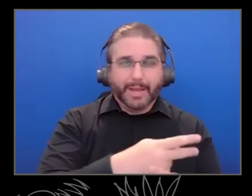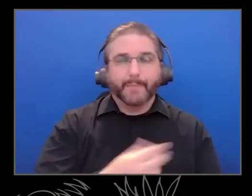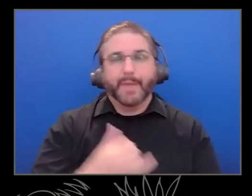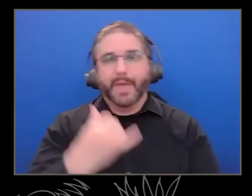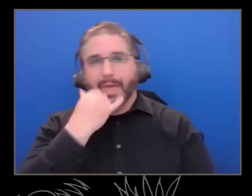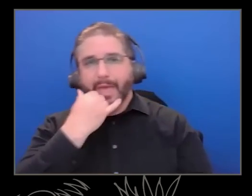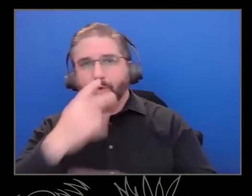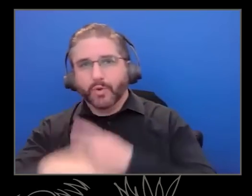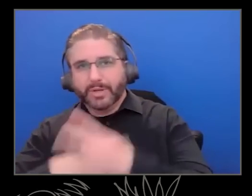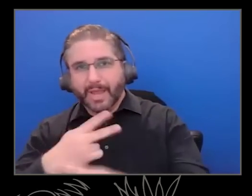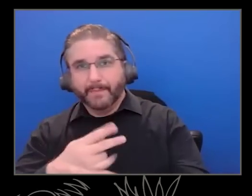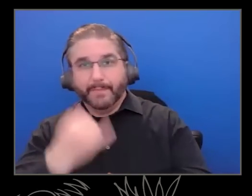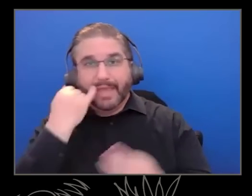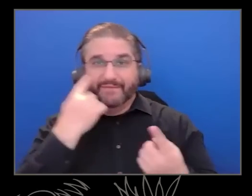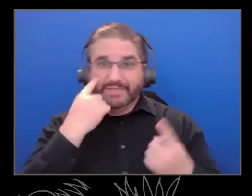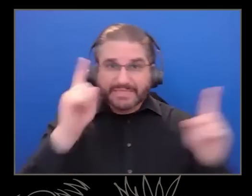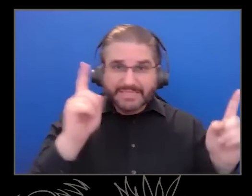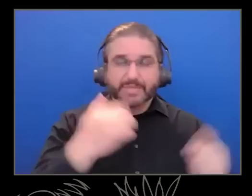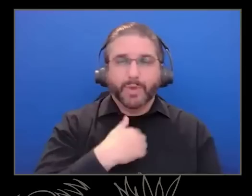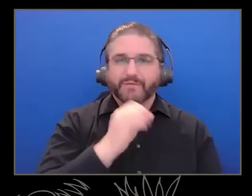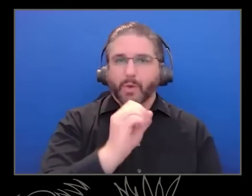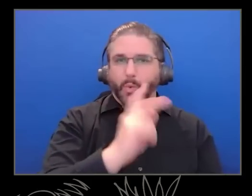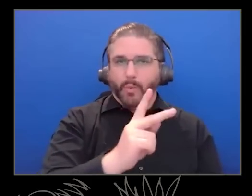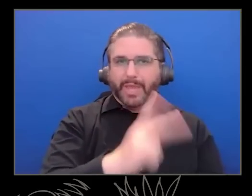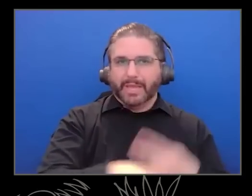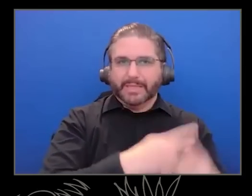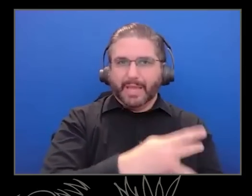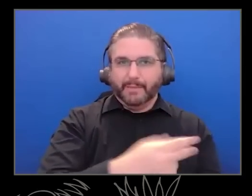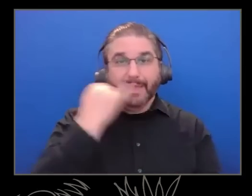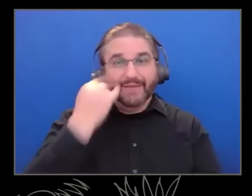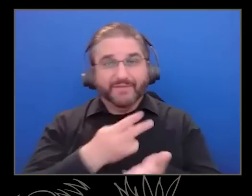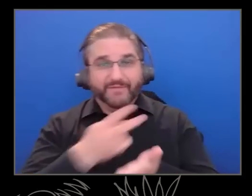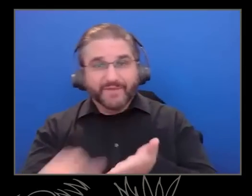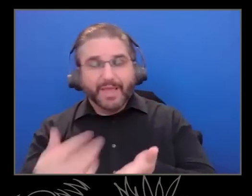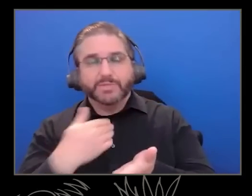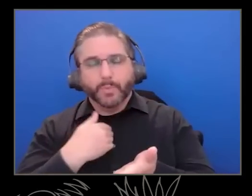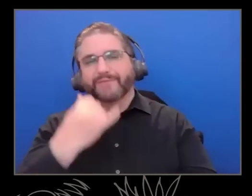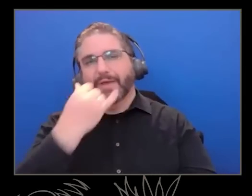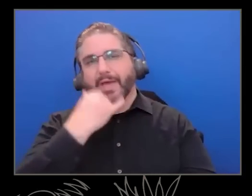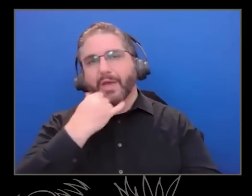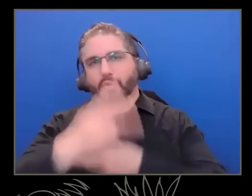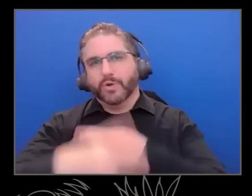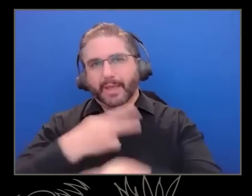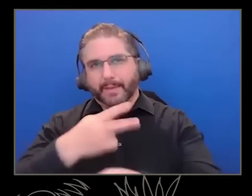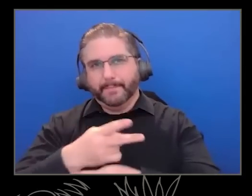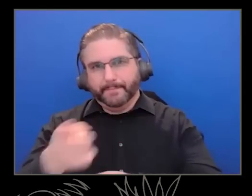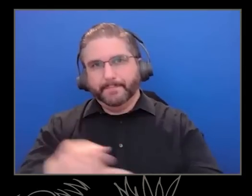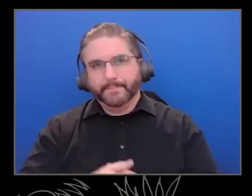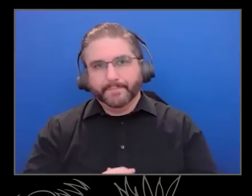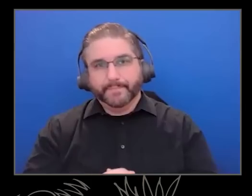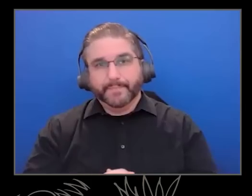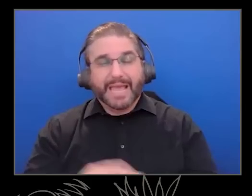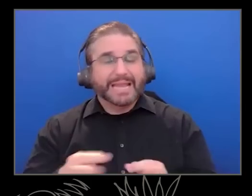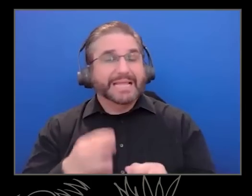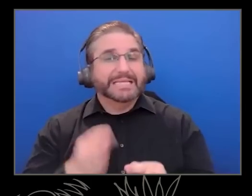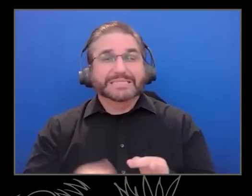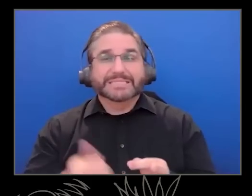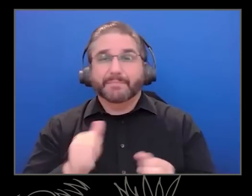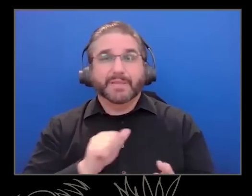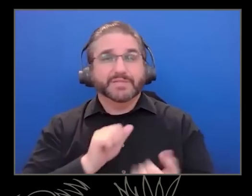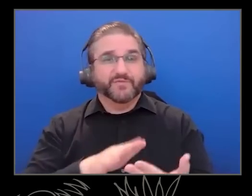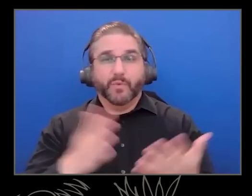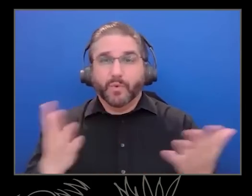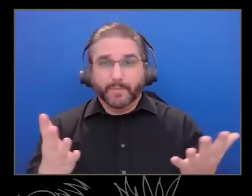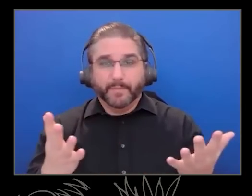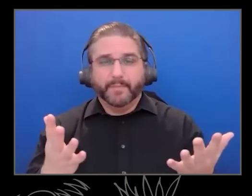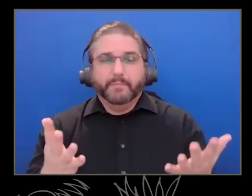it succeeds, we'll end up with the OK type. If it fails, we'll end up with the error type. And in its simplest form,